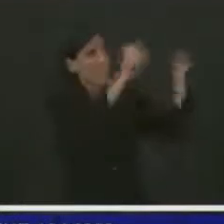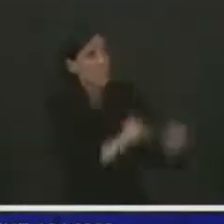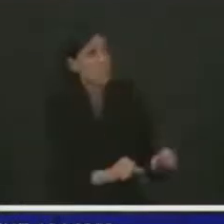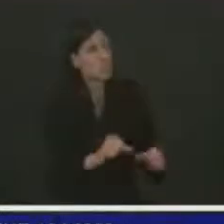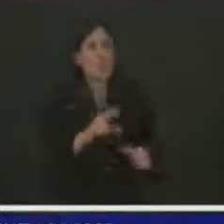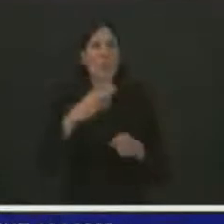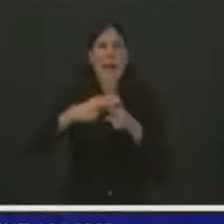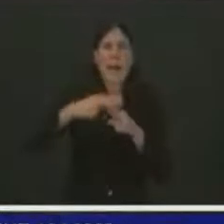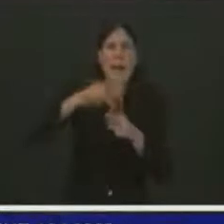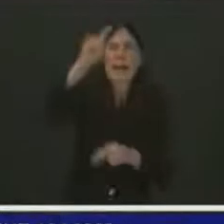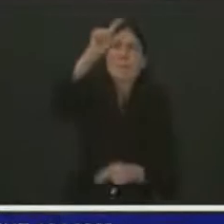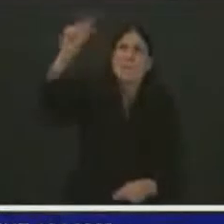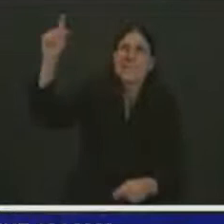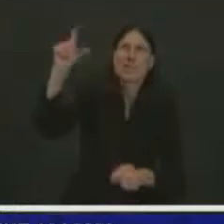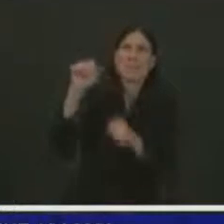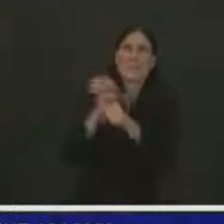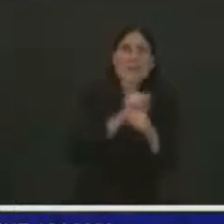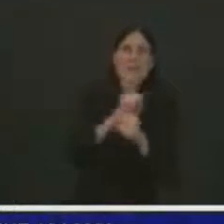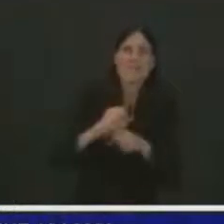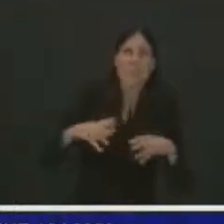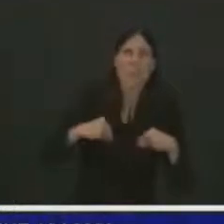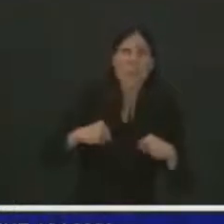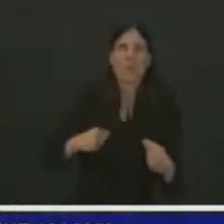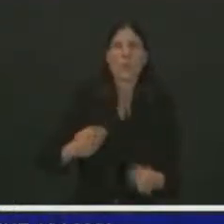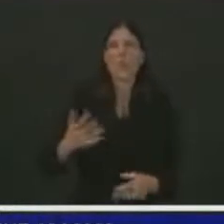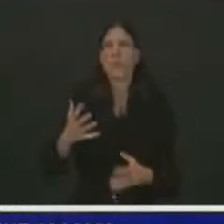see the word plantation.